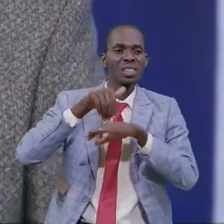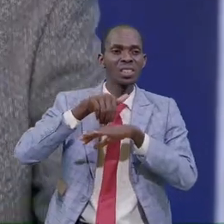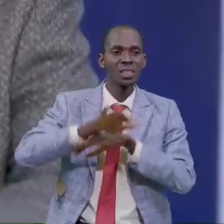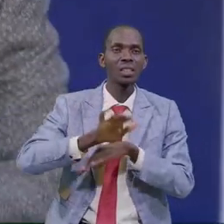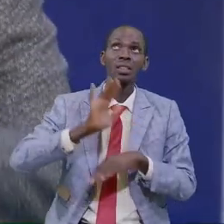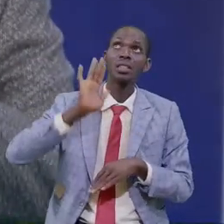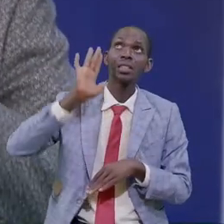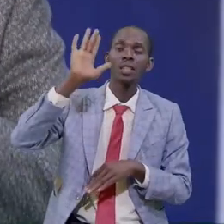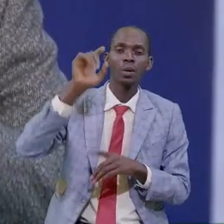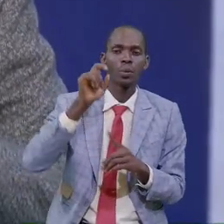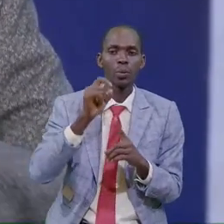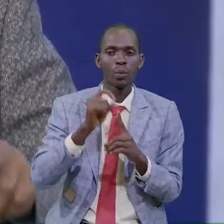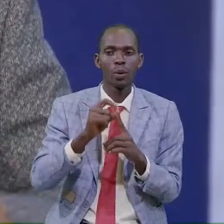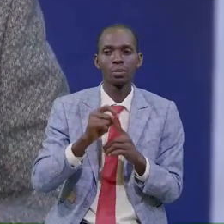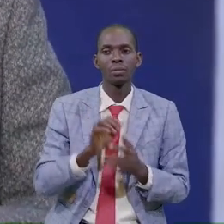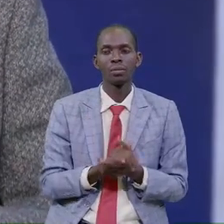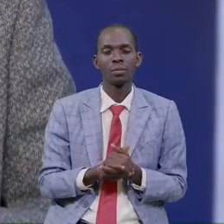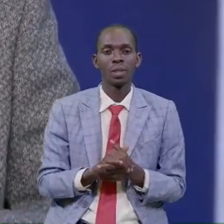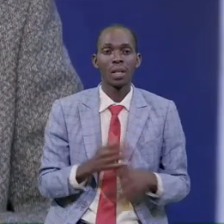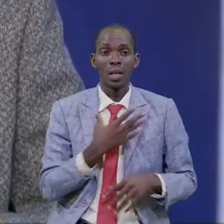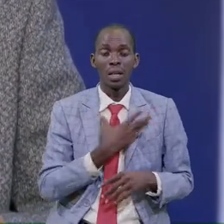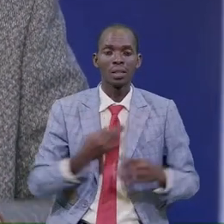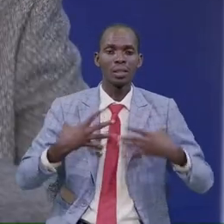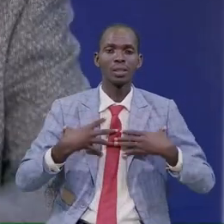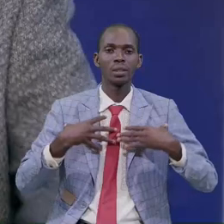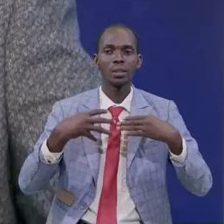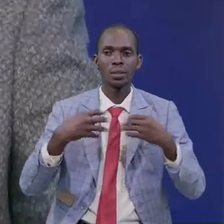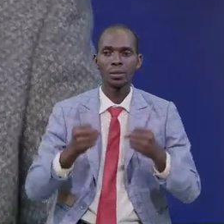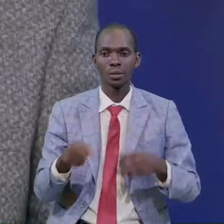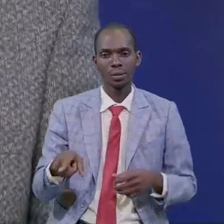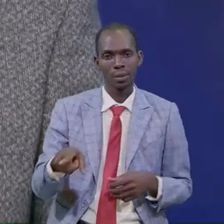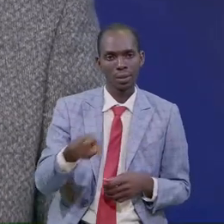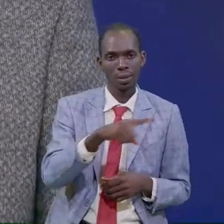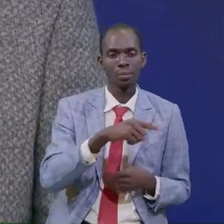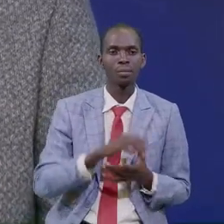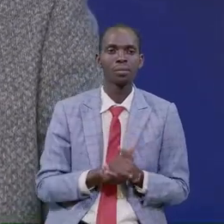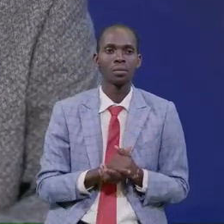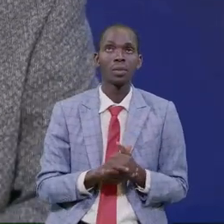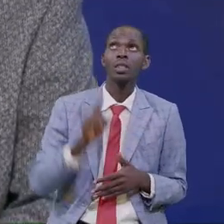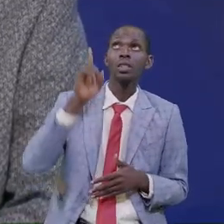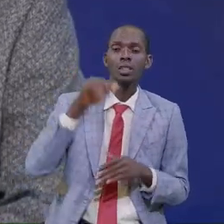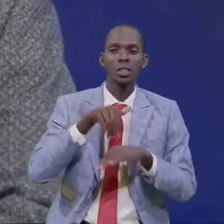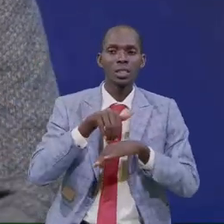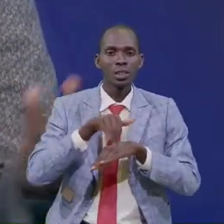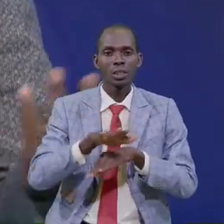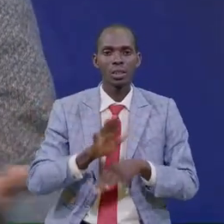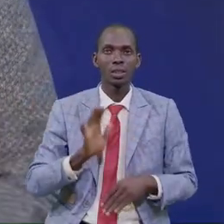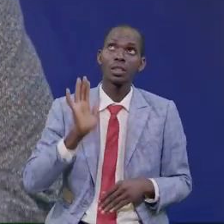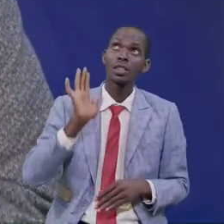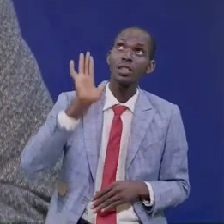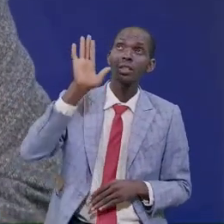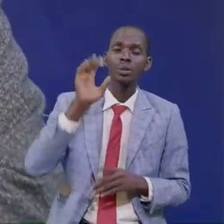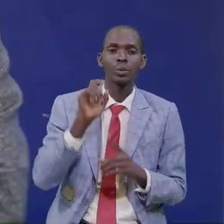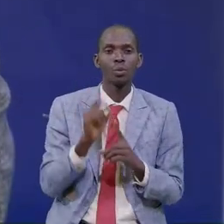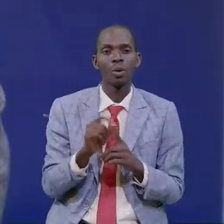parole. And healed them. Et les guérit. He sent his word. Il envoya sa parole. And